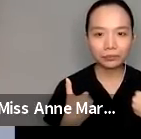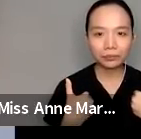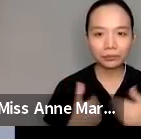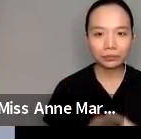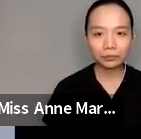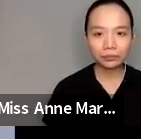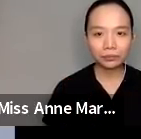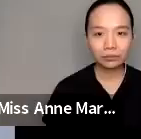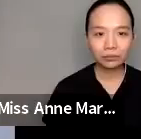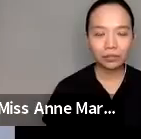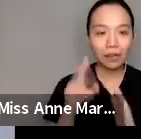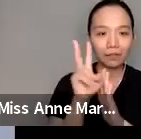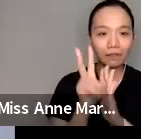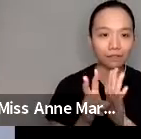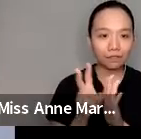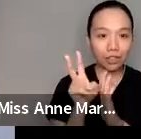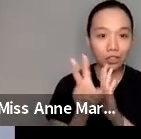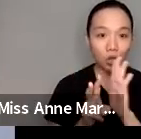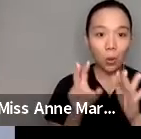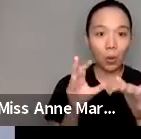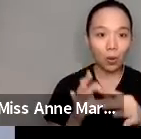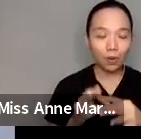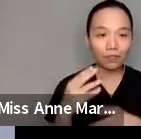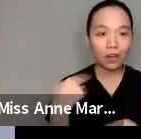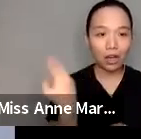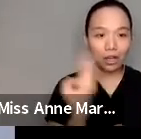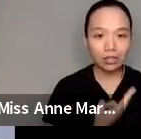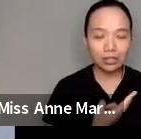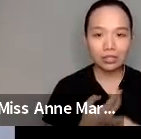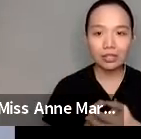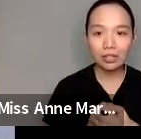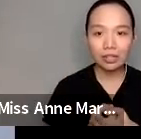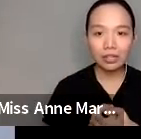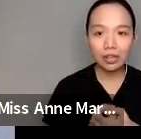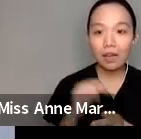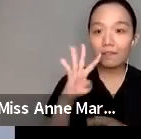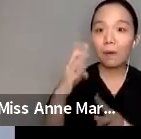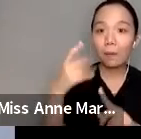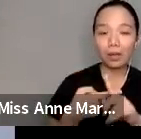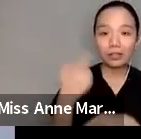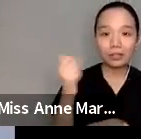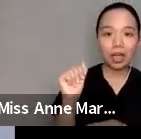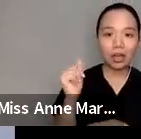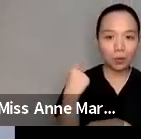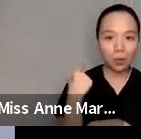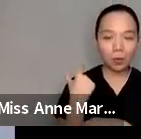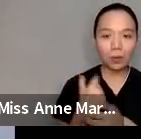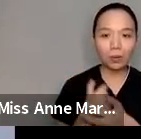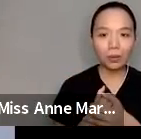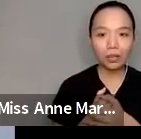recording, a video call of us in a month ago. You know that